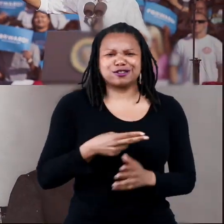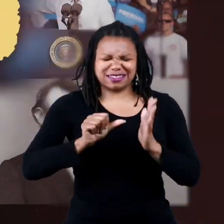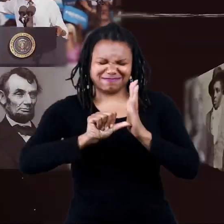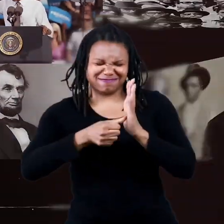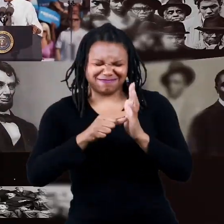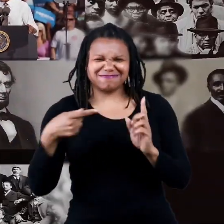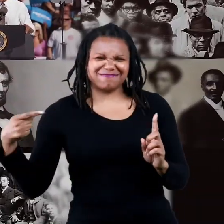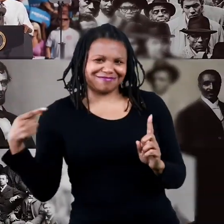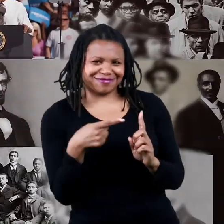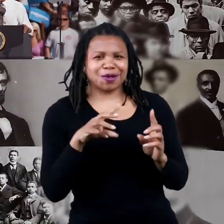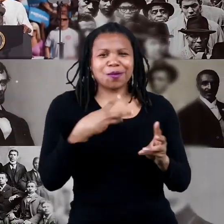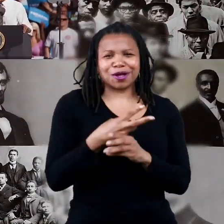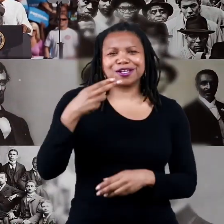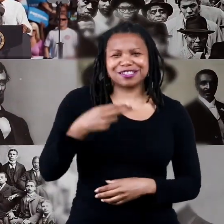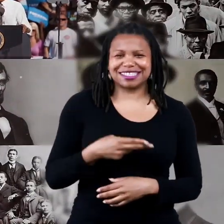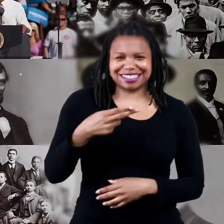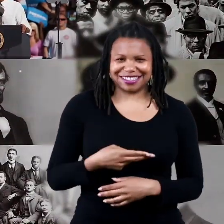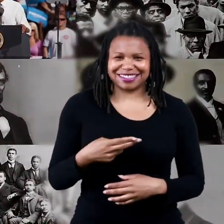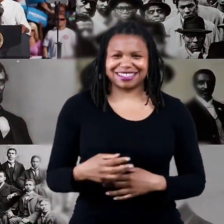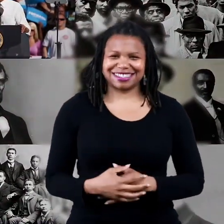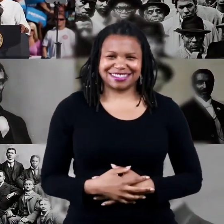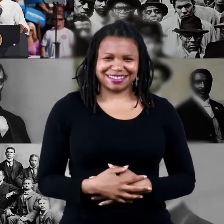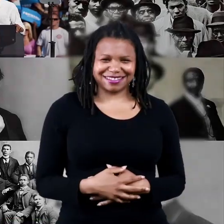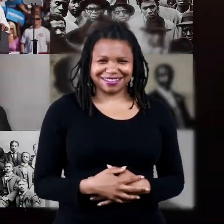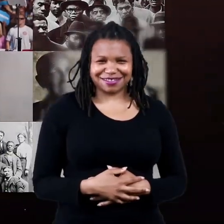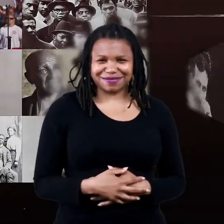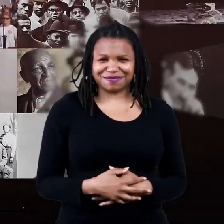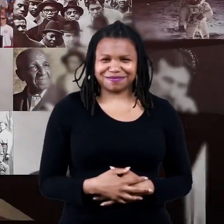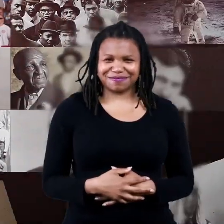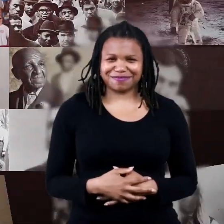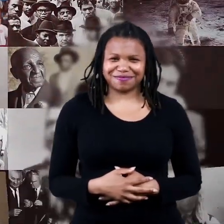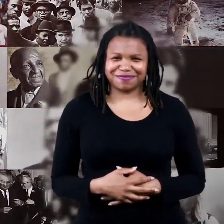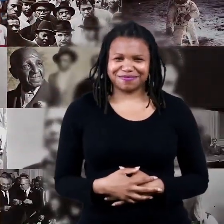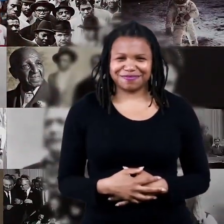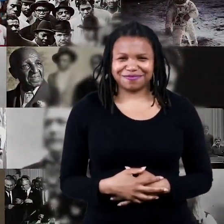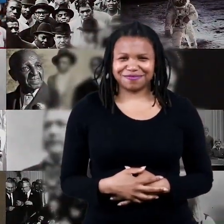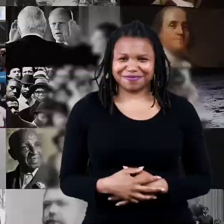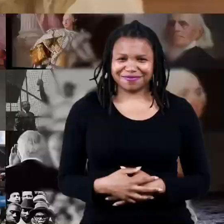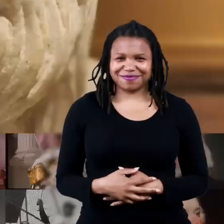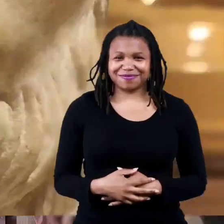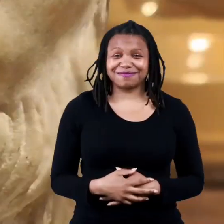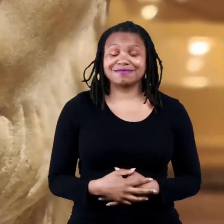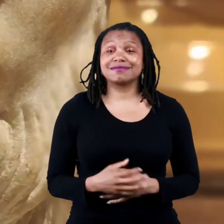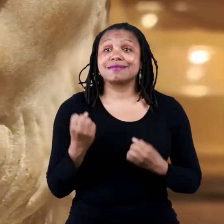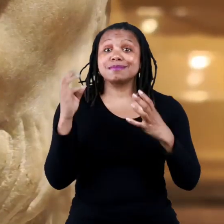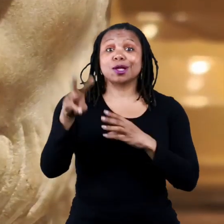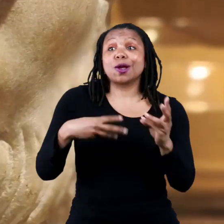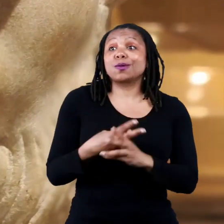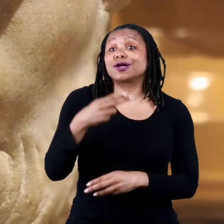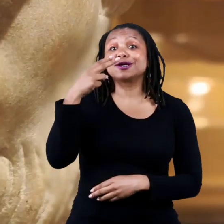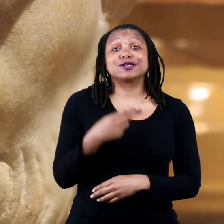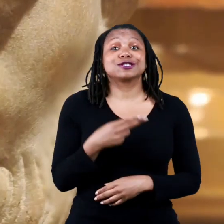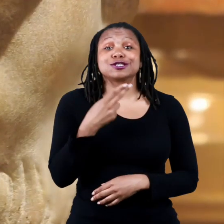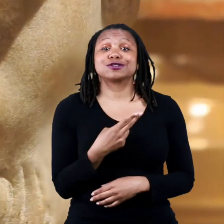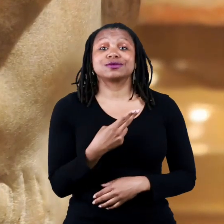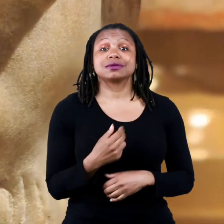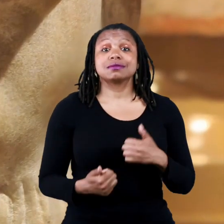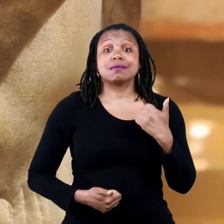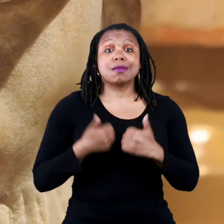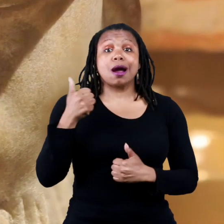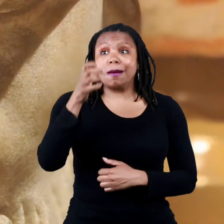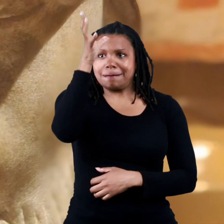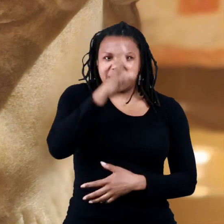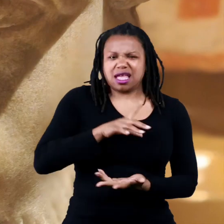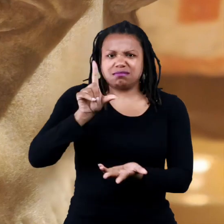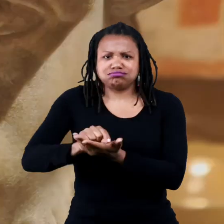about world history, with an emphasis on his. For much of the world's history,